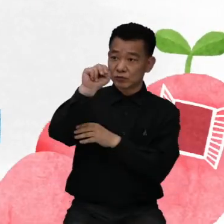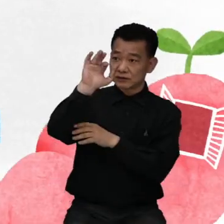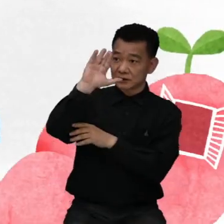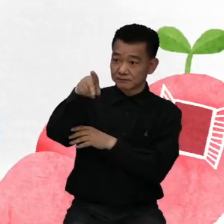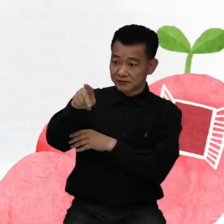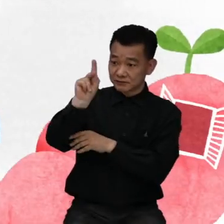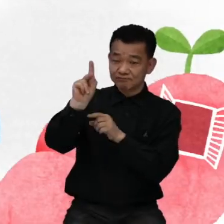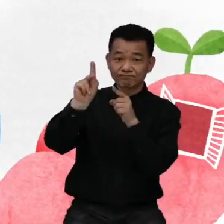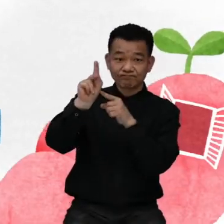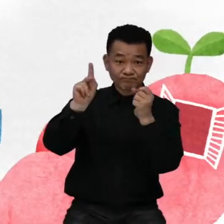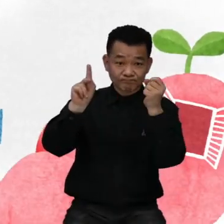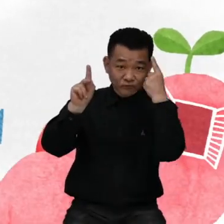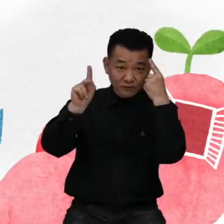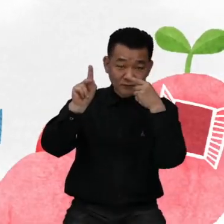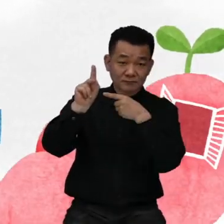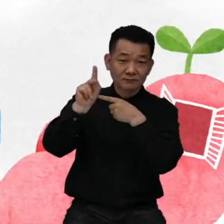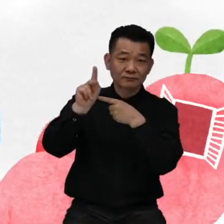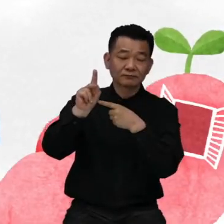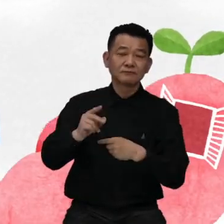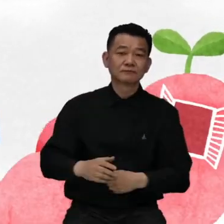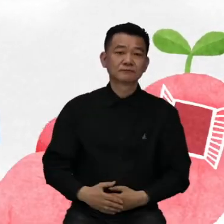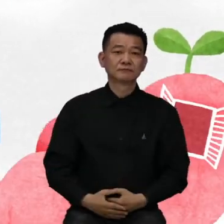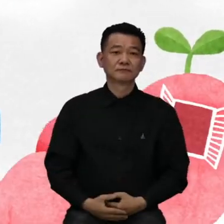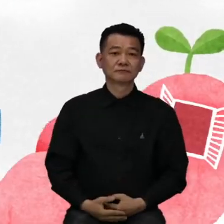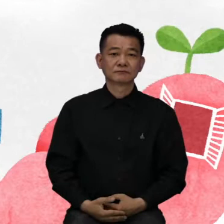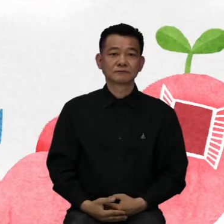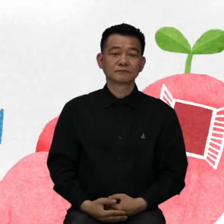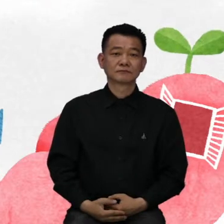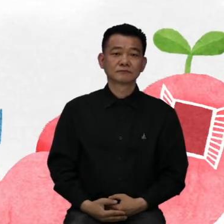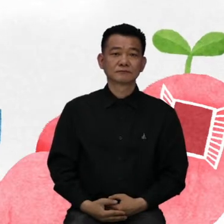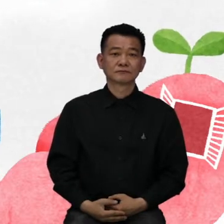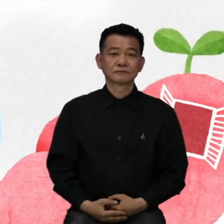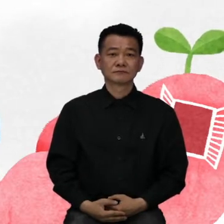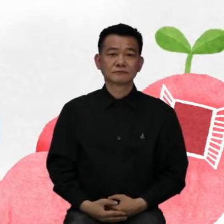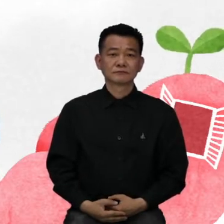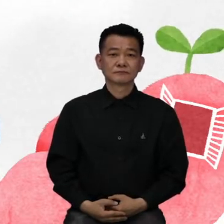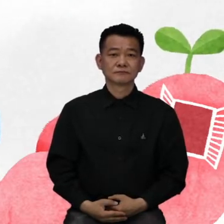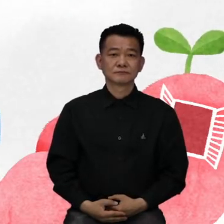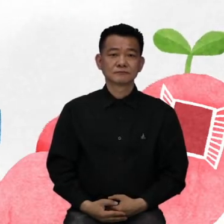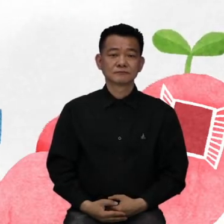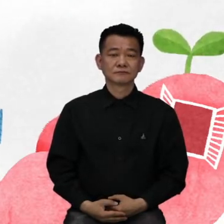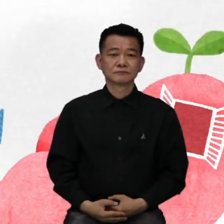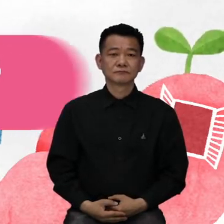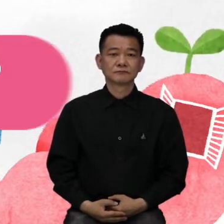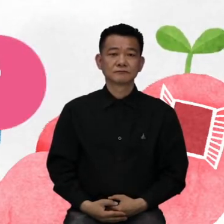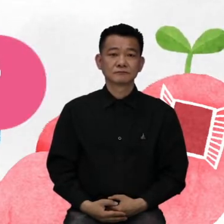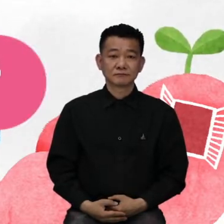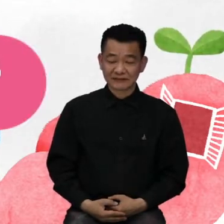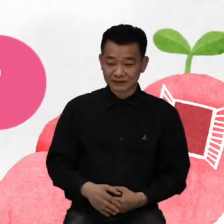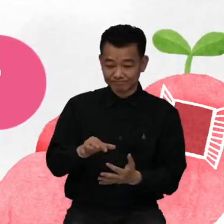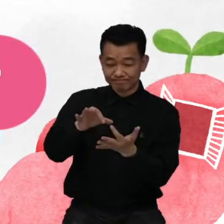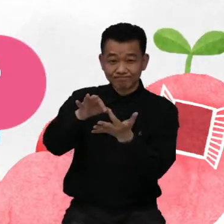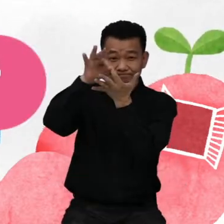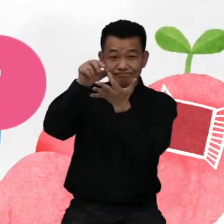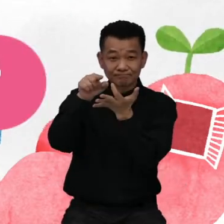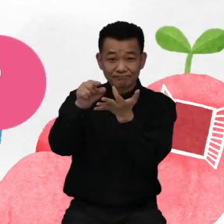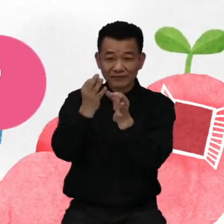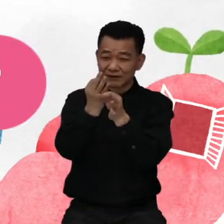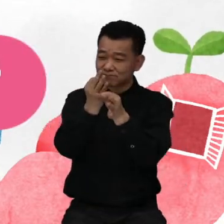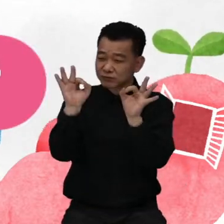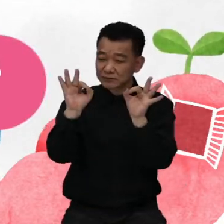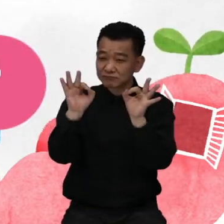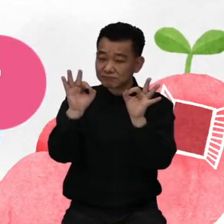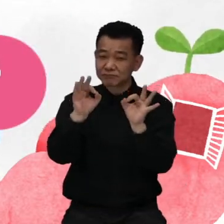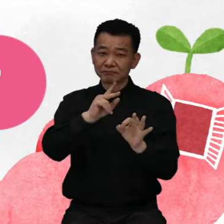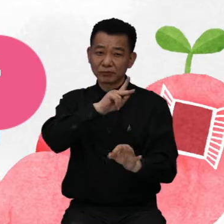Understanding the UN Convention on the Rights of Persons with Disabilities. We have the right to be respected